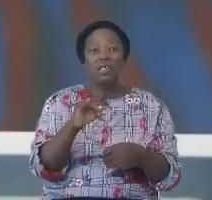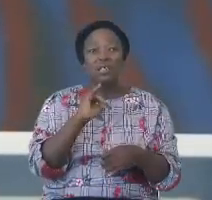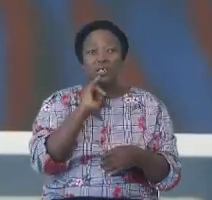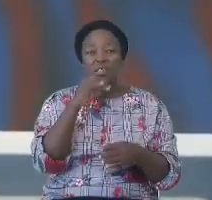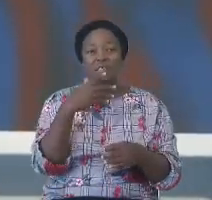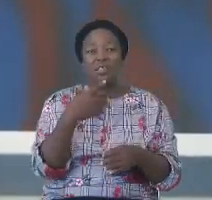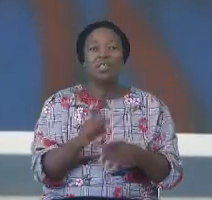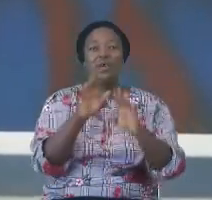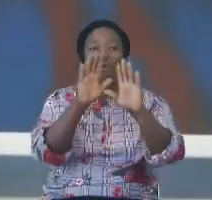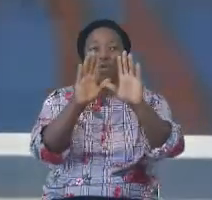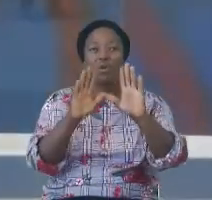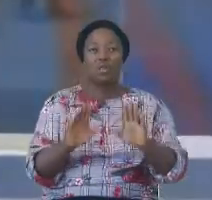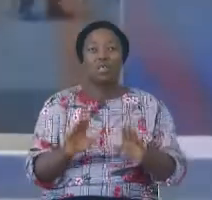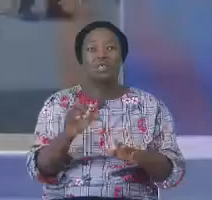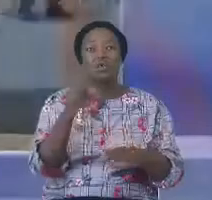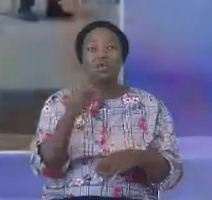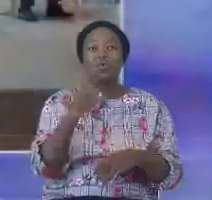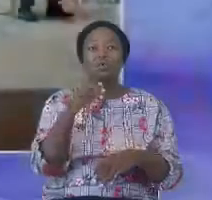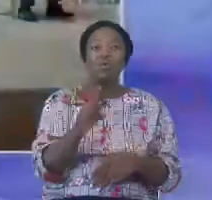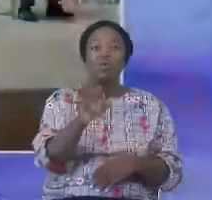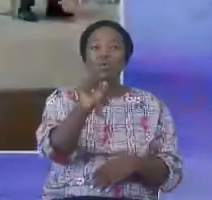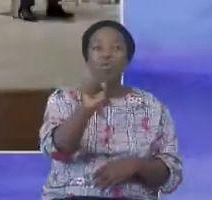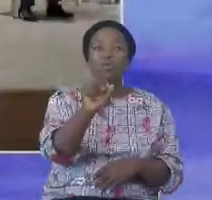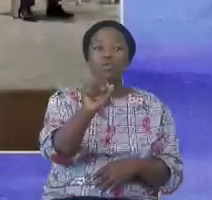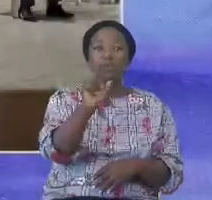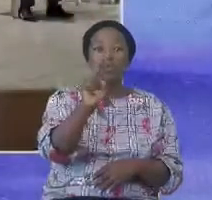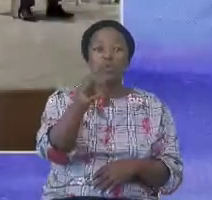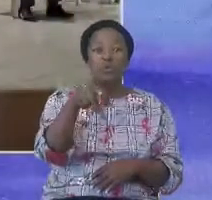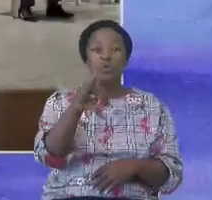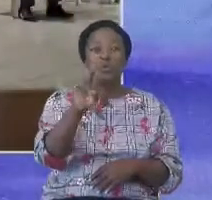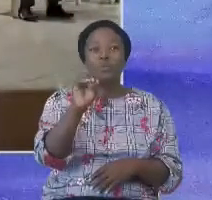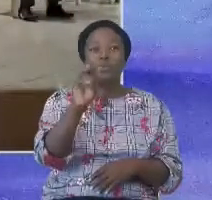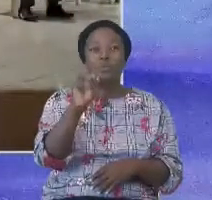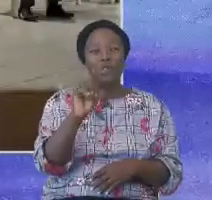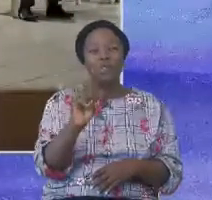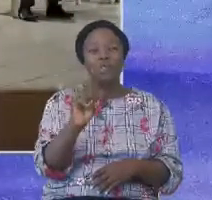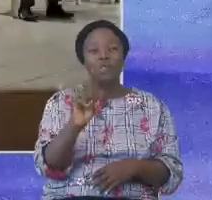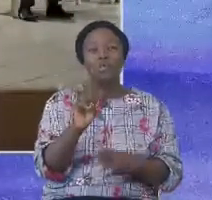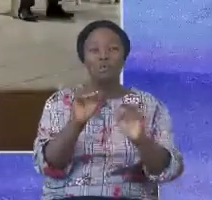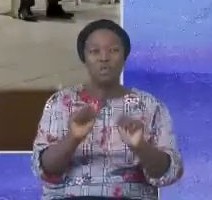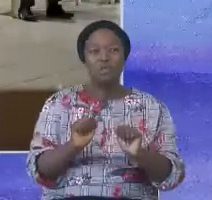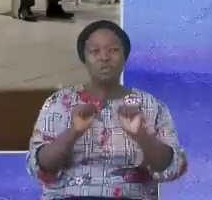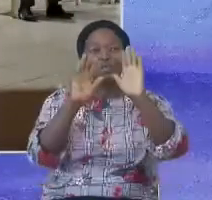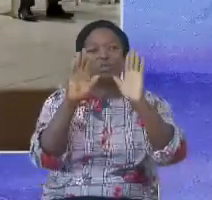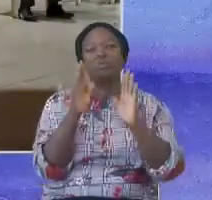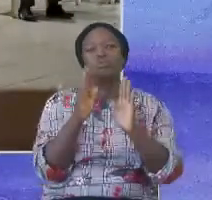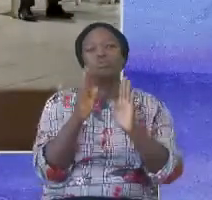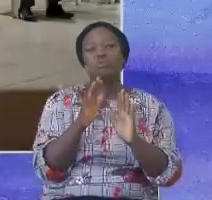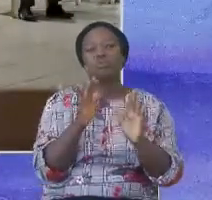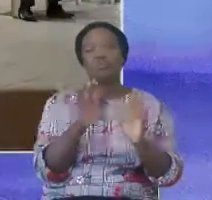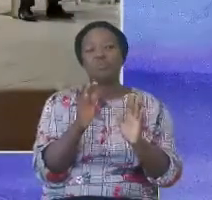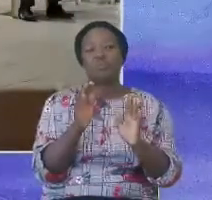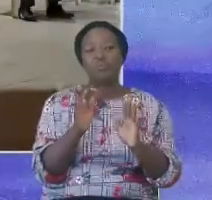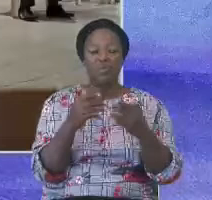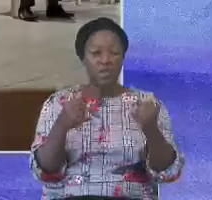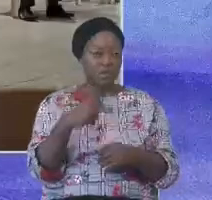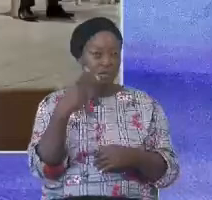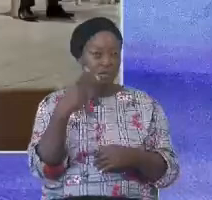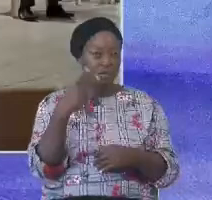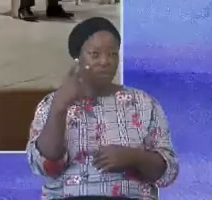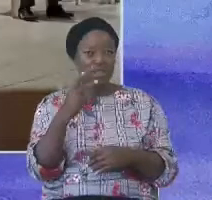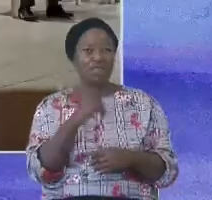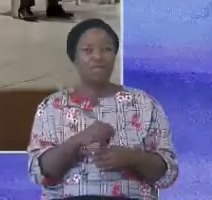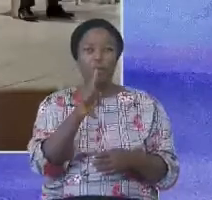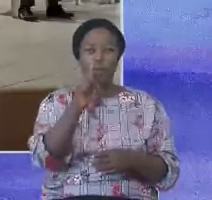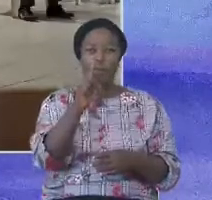souls and then finally is the wonder of supreme submission for